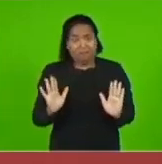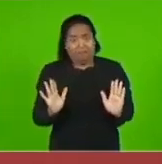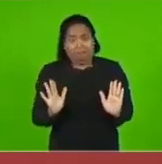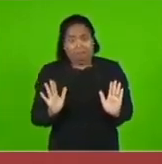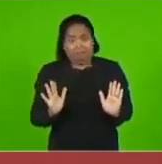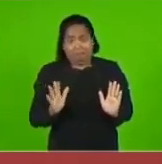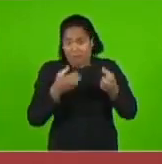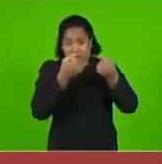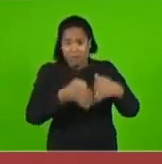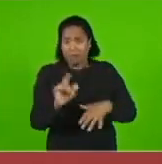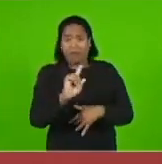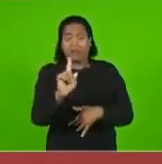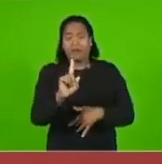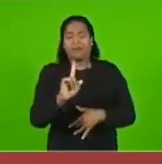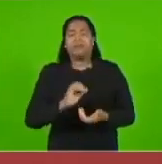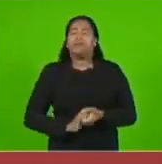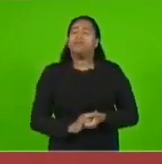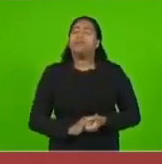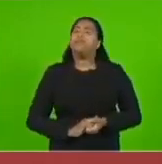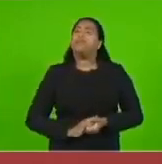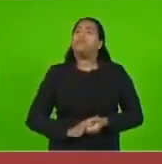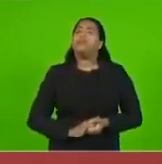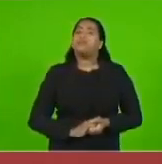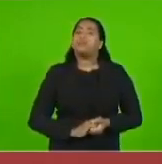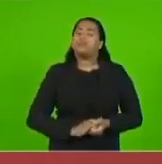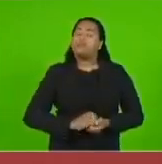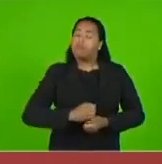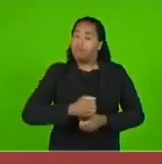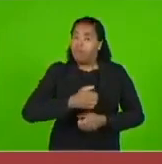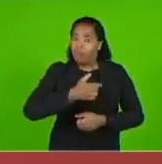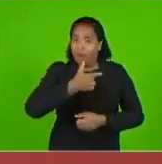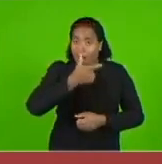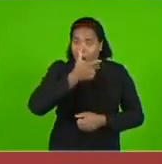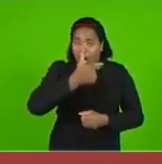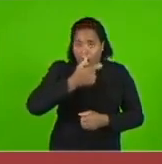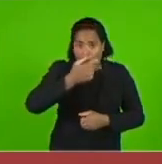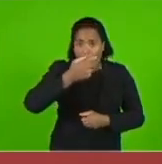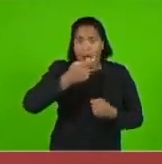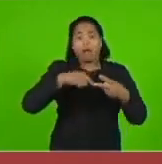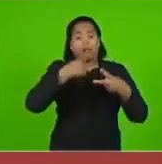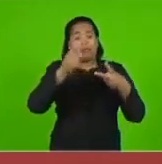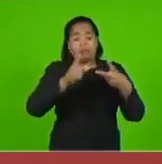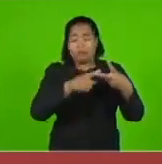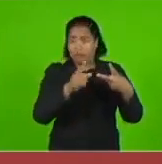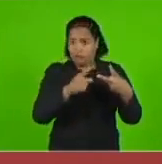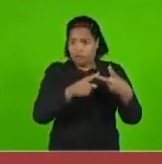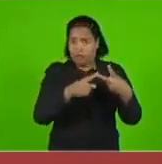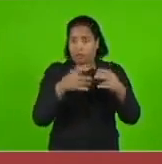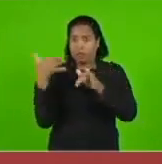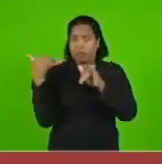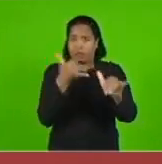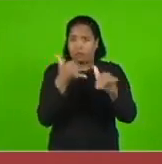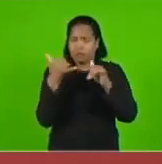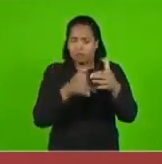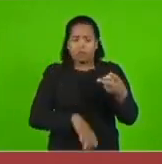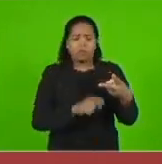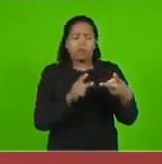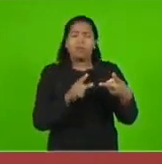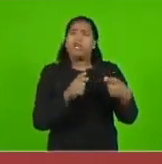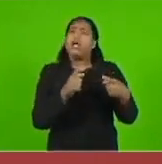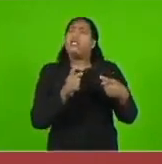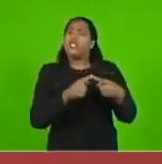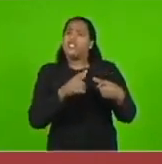So we're not going to speak about this. So now let's go to the second trumpet. So the question that I ask to everyone who is